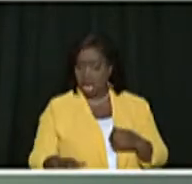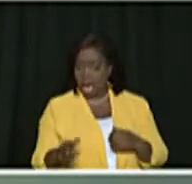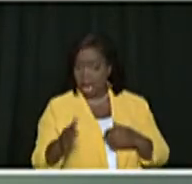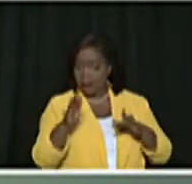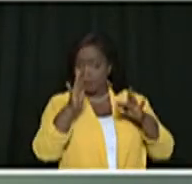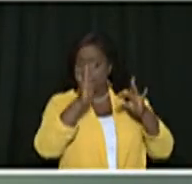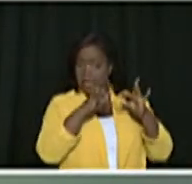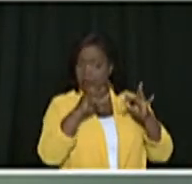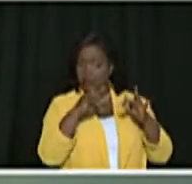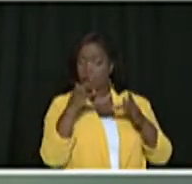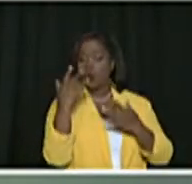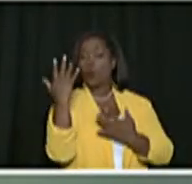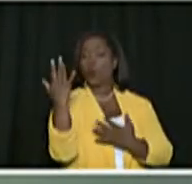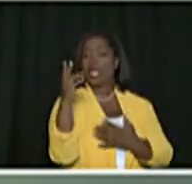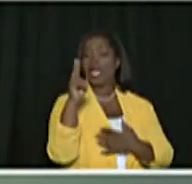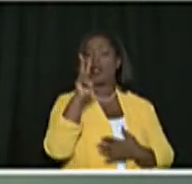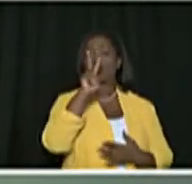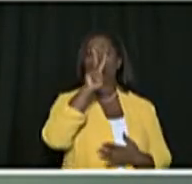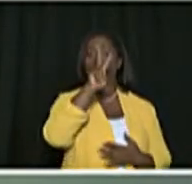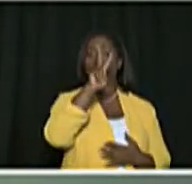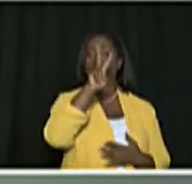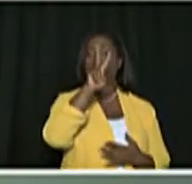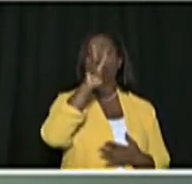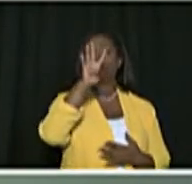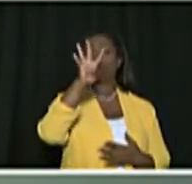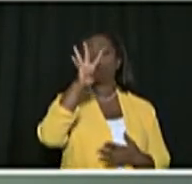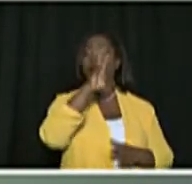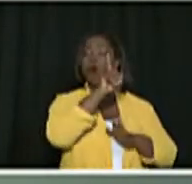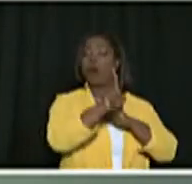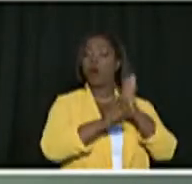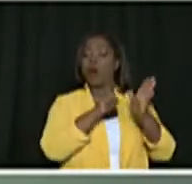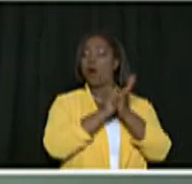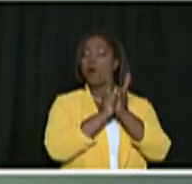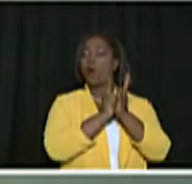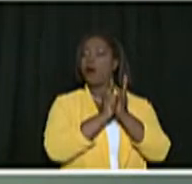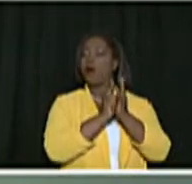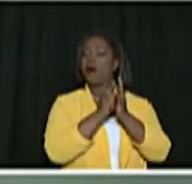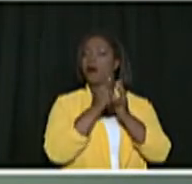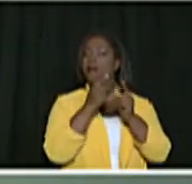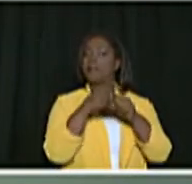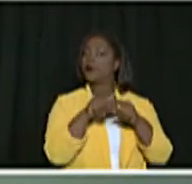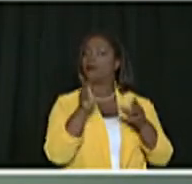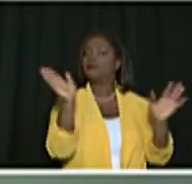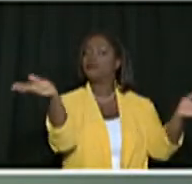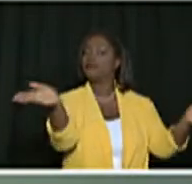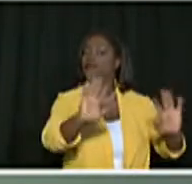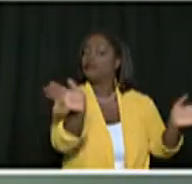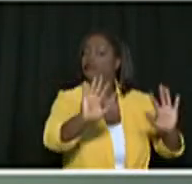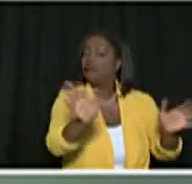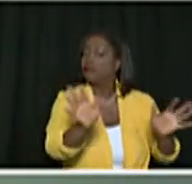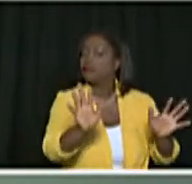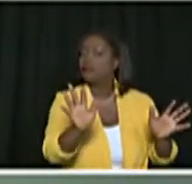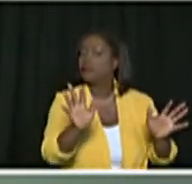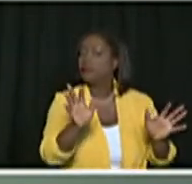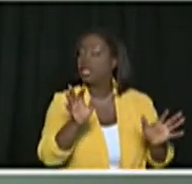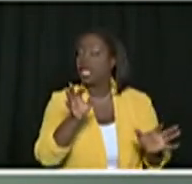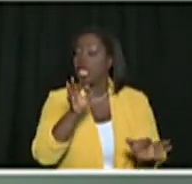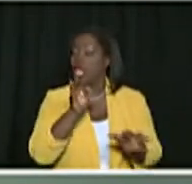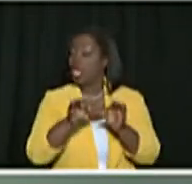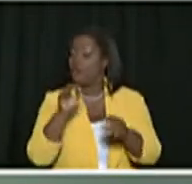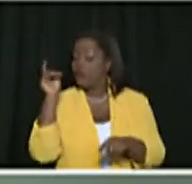it. Now, the guideline is that once you cannot account for the child's location, report